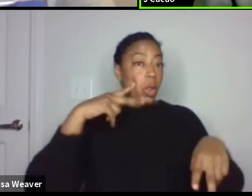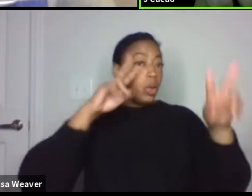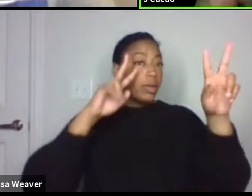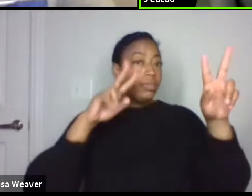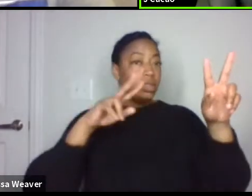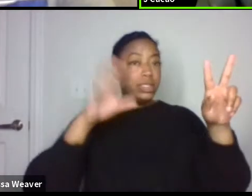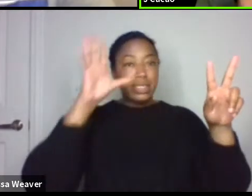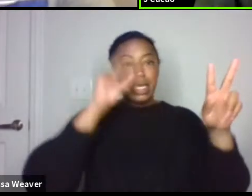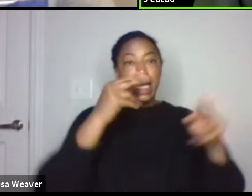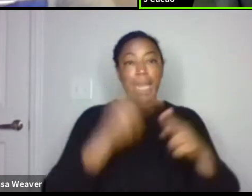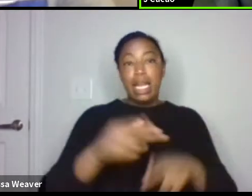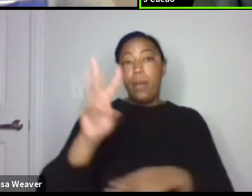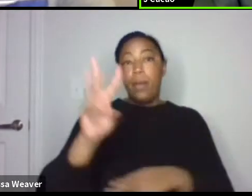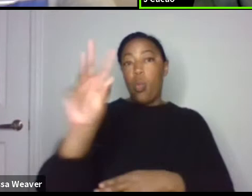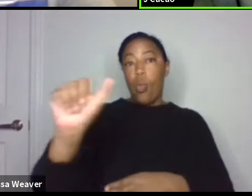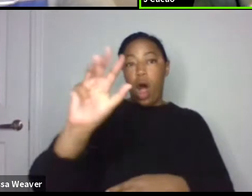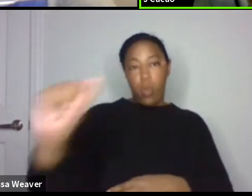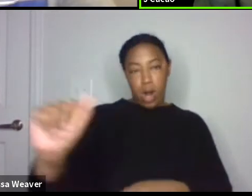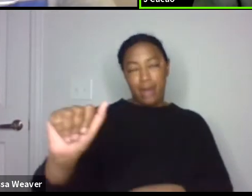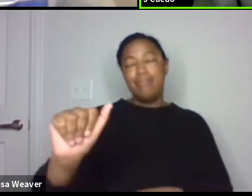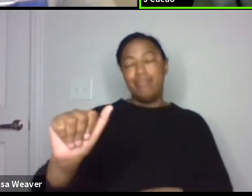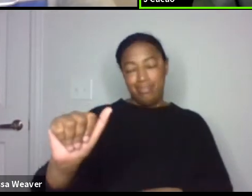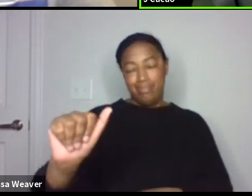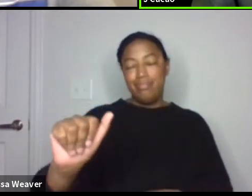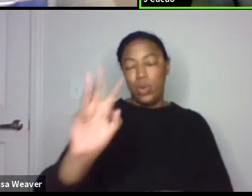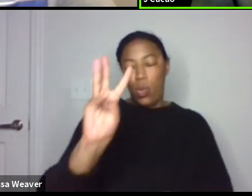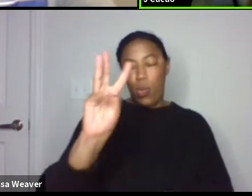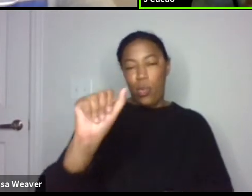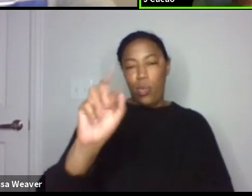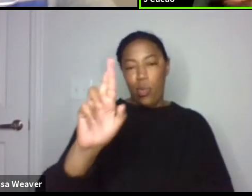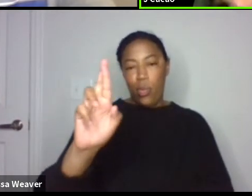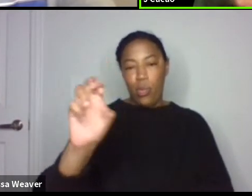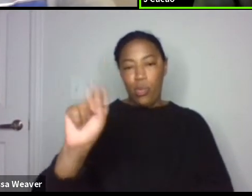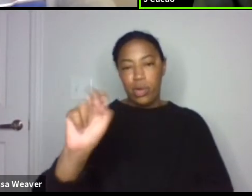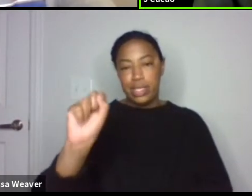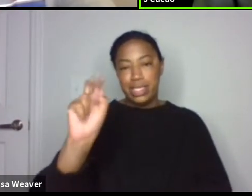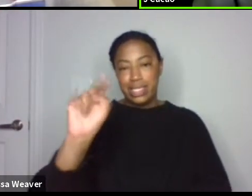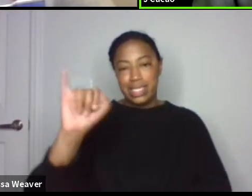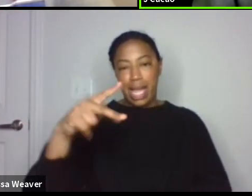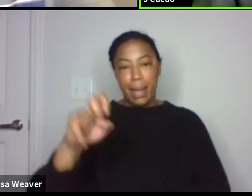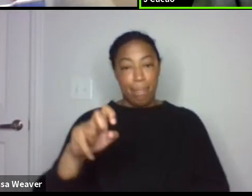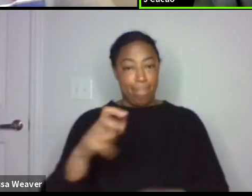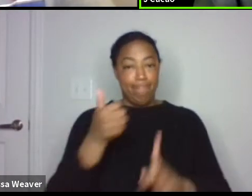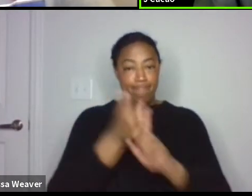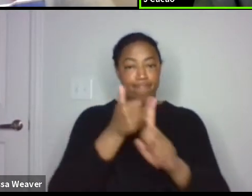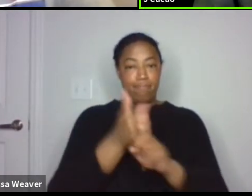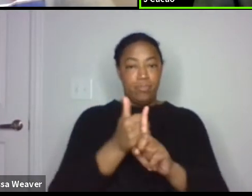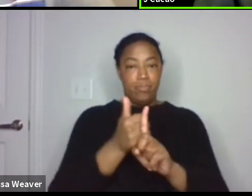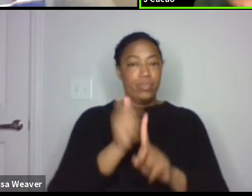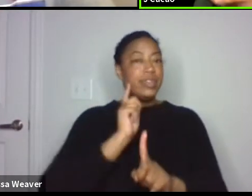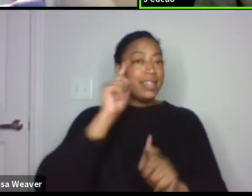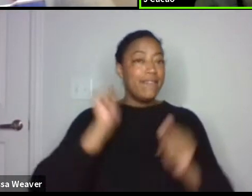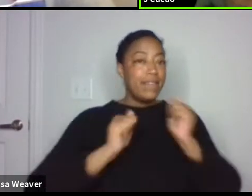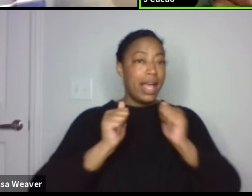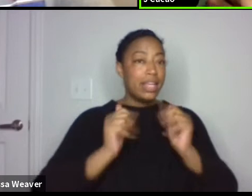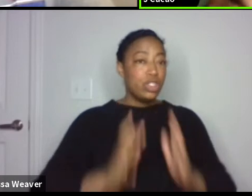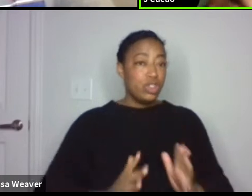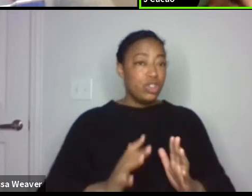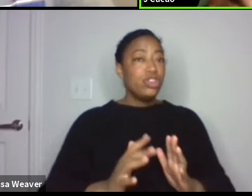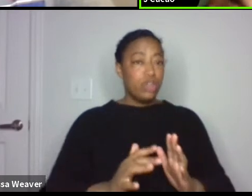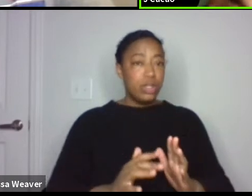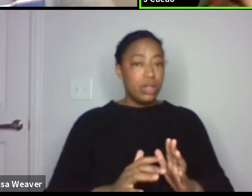a guy named Wawa, Warren Snipe. He's a deaf actor. He's a deaf